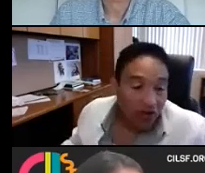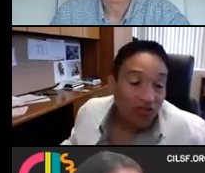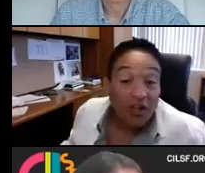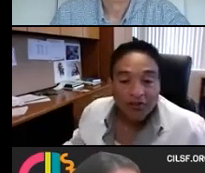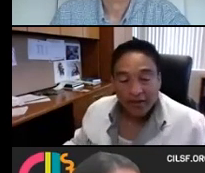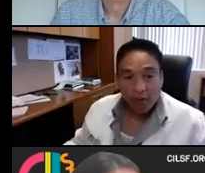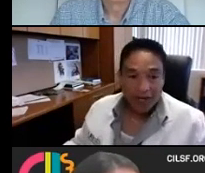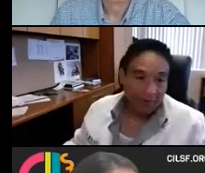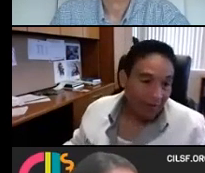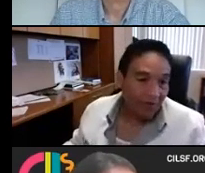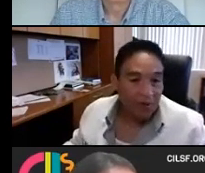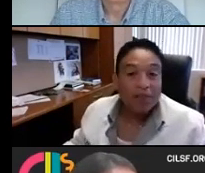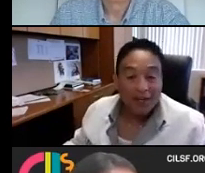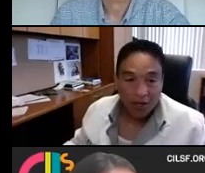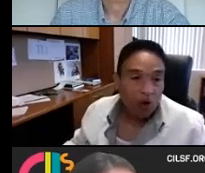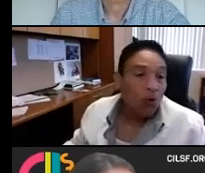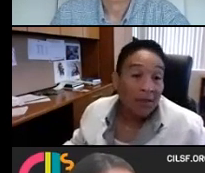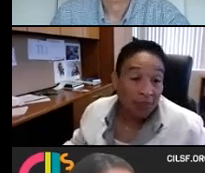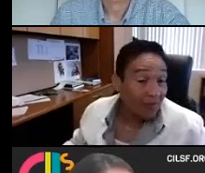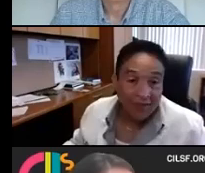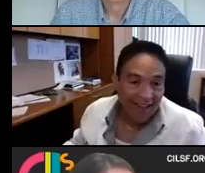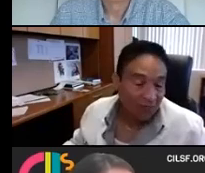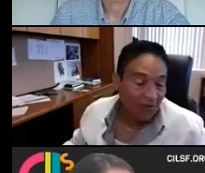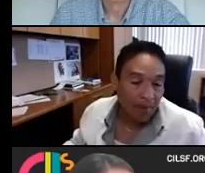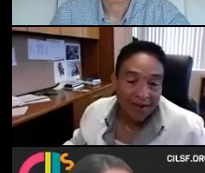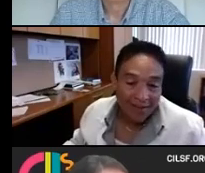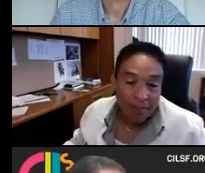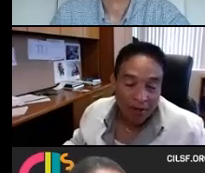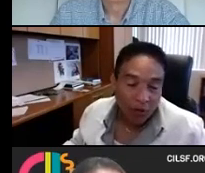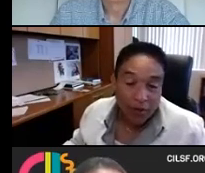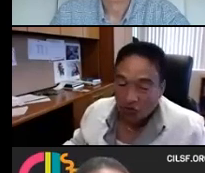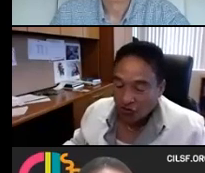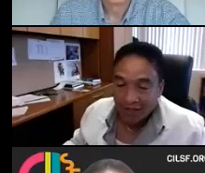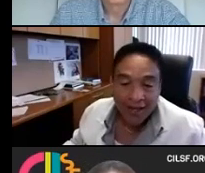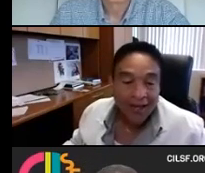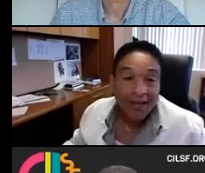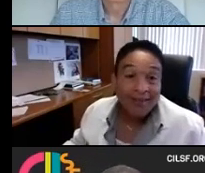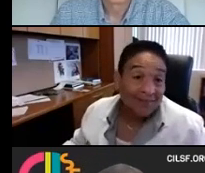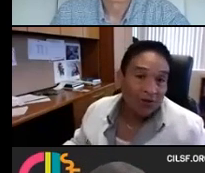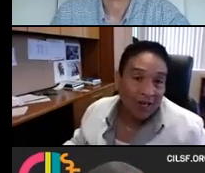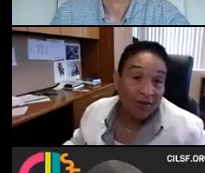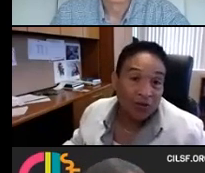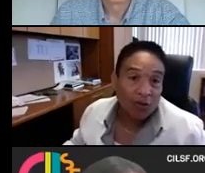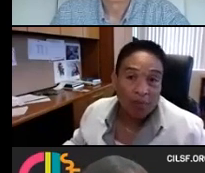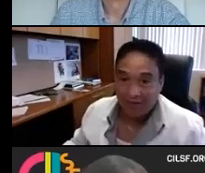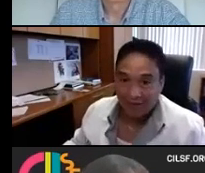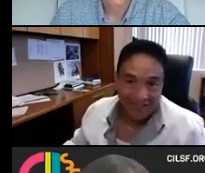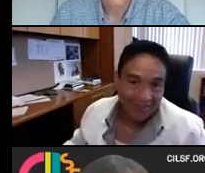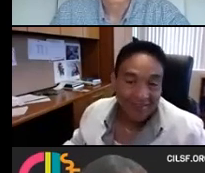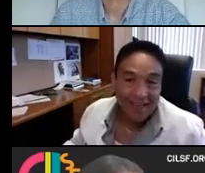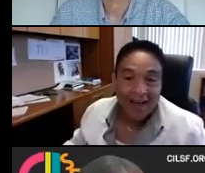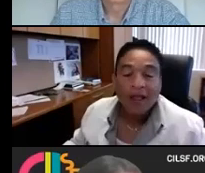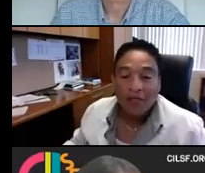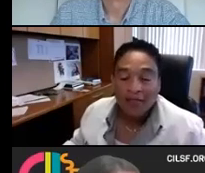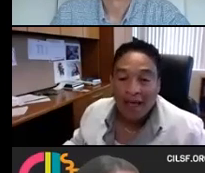who just doesn't know any better. These are people that know, and this is an active campaign that's happening to our nation. And I consider it an assault, basically. It's